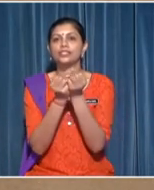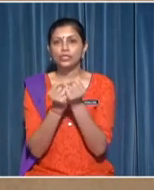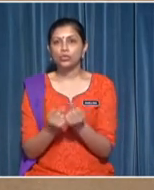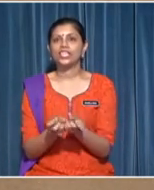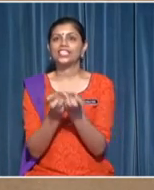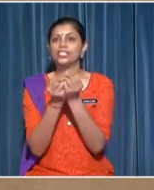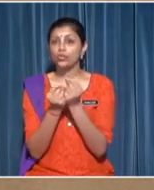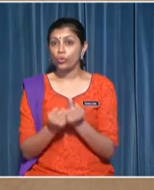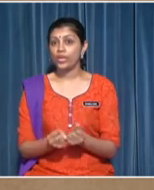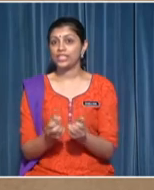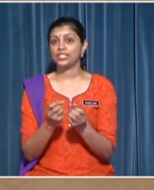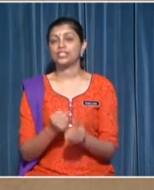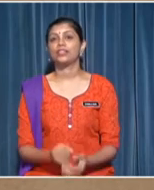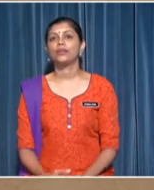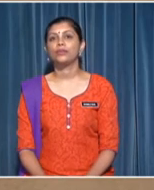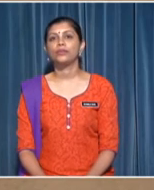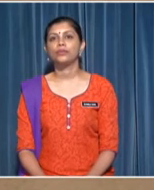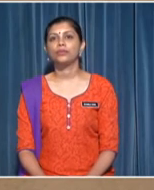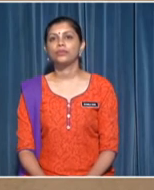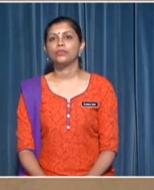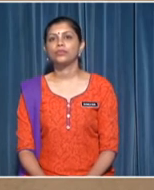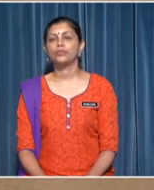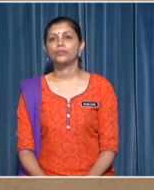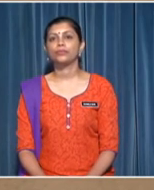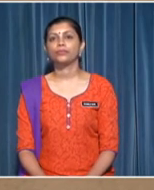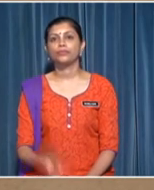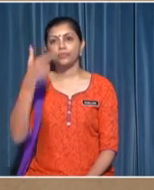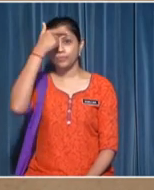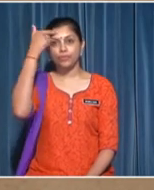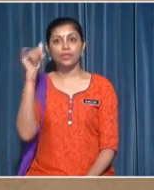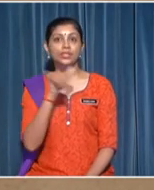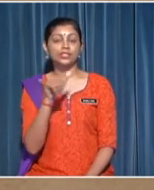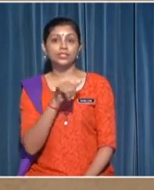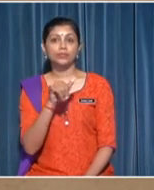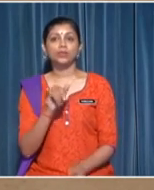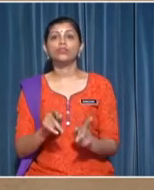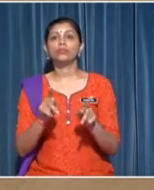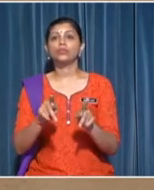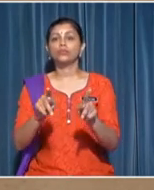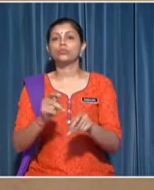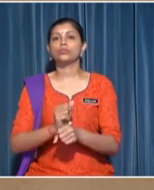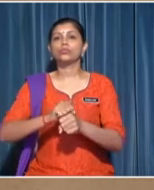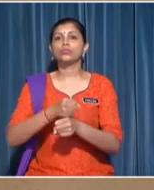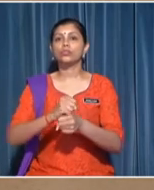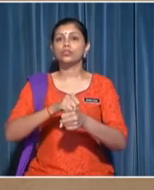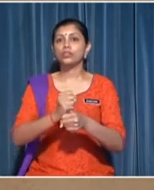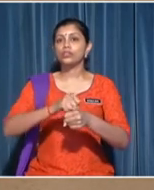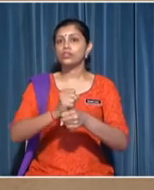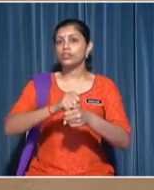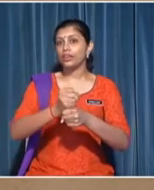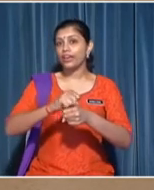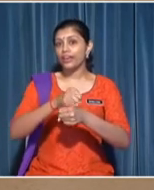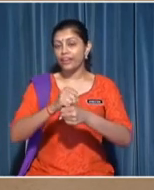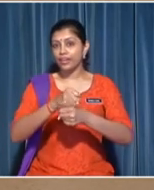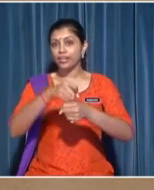it. Because this is representing the process of further grinding and churning of